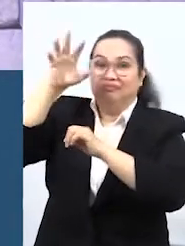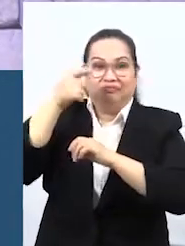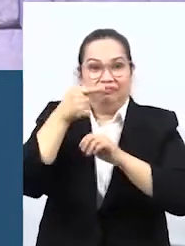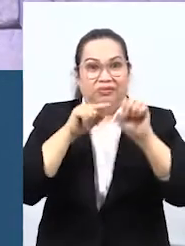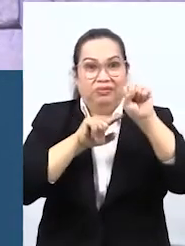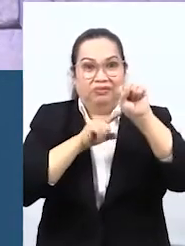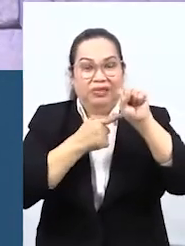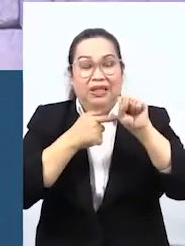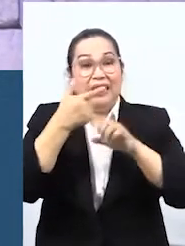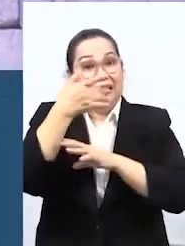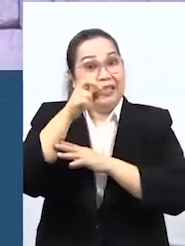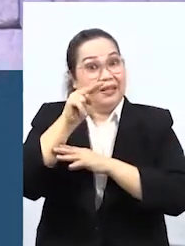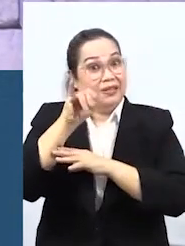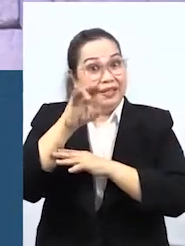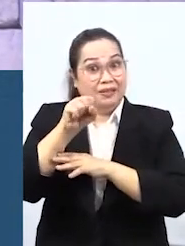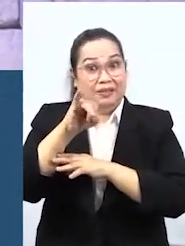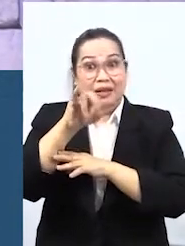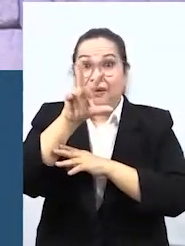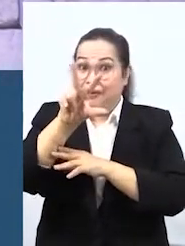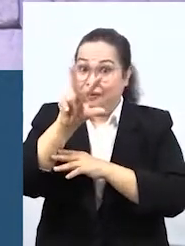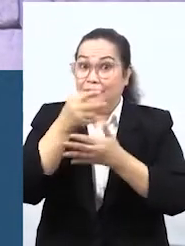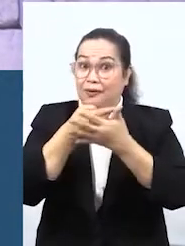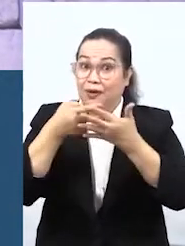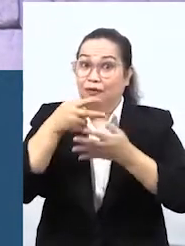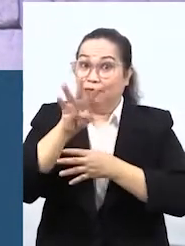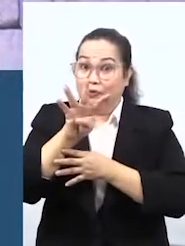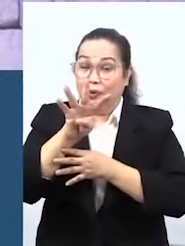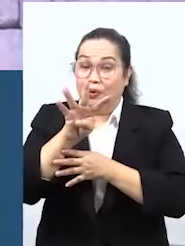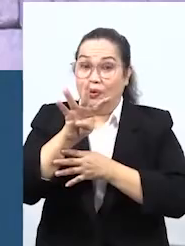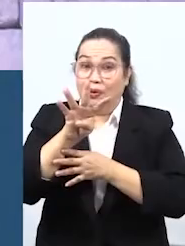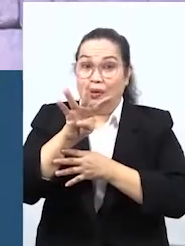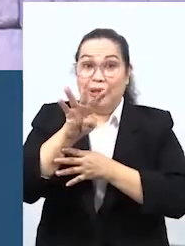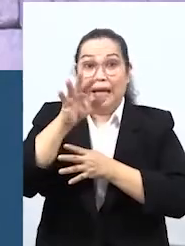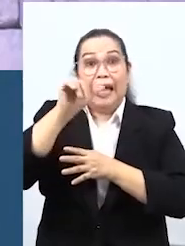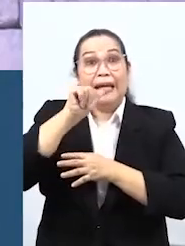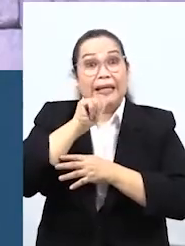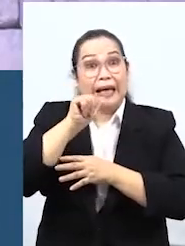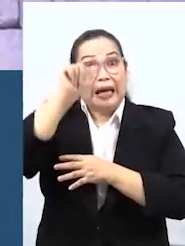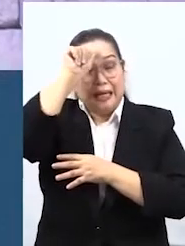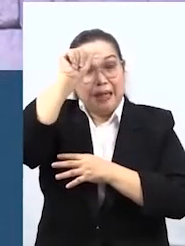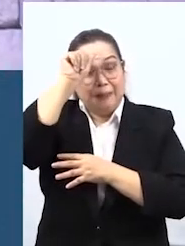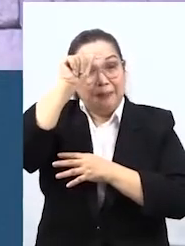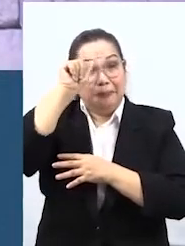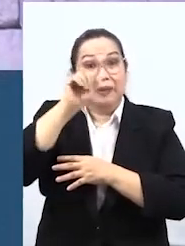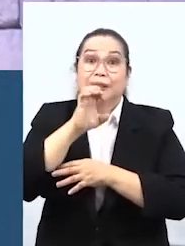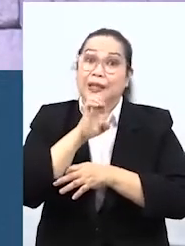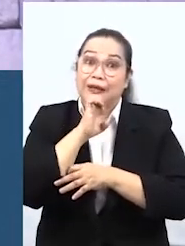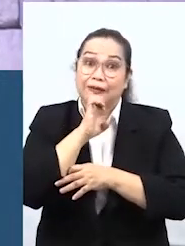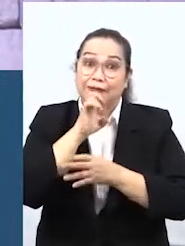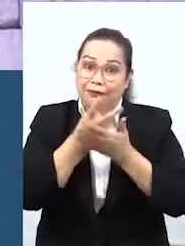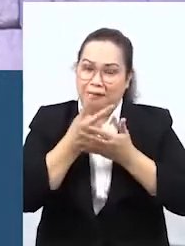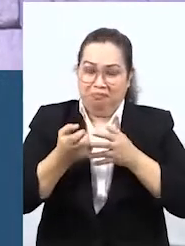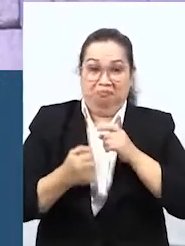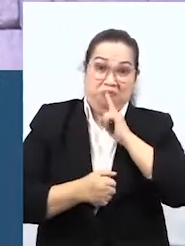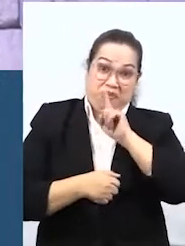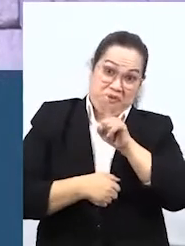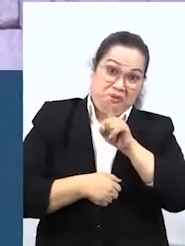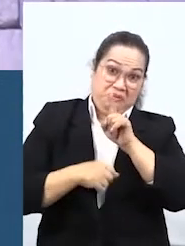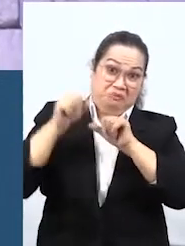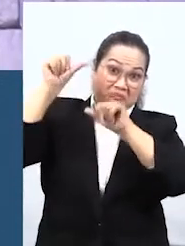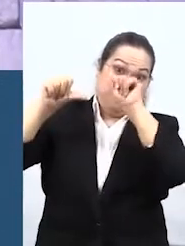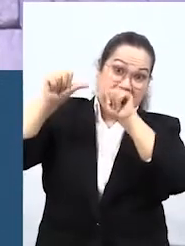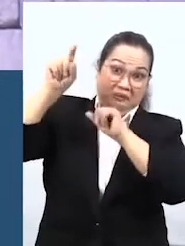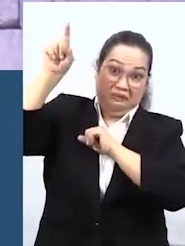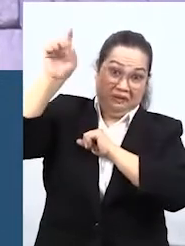3 That's How Adam and Eve fell Talaga bang sinabi ni Lord